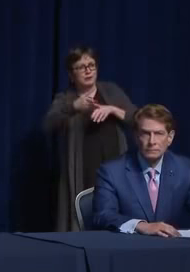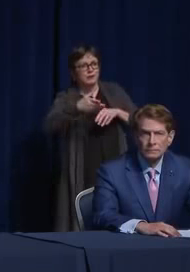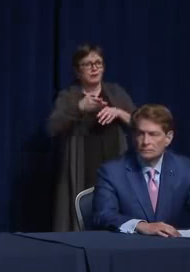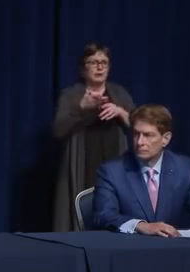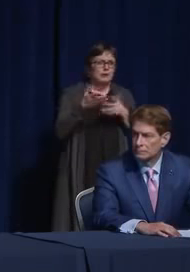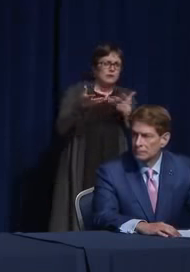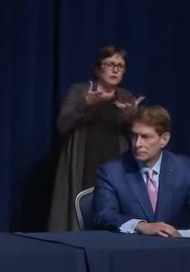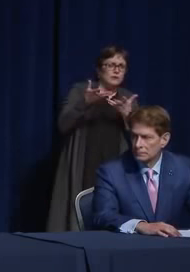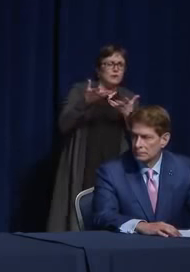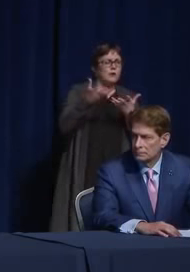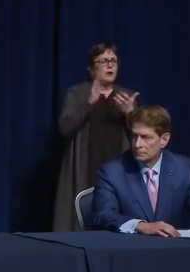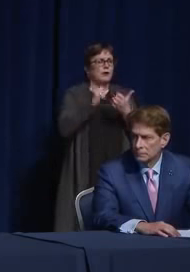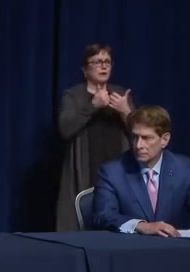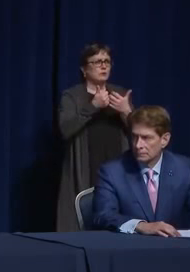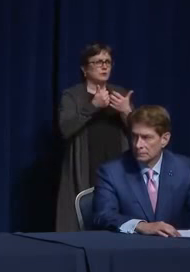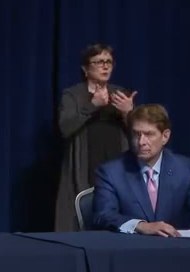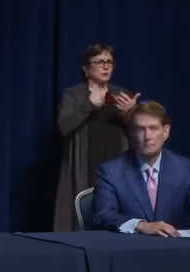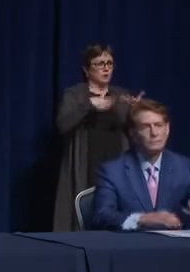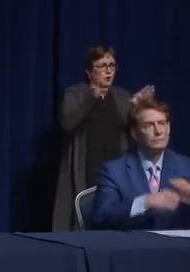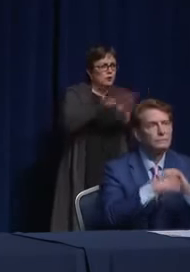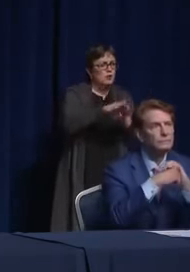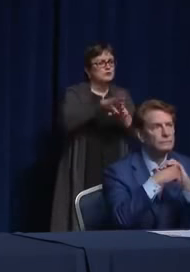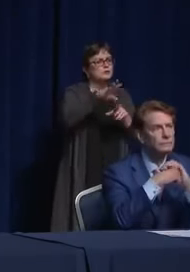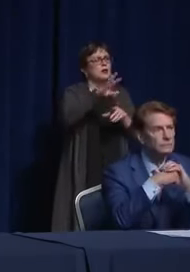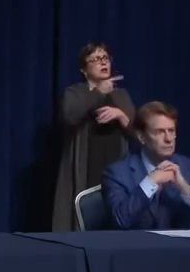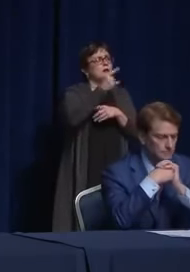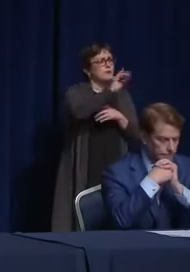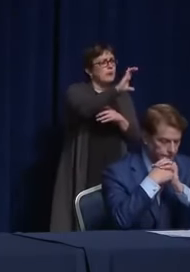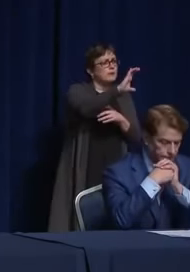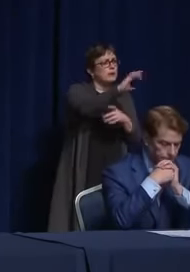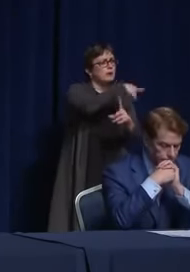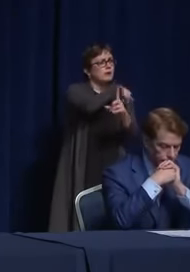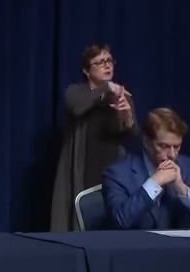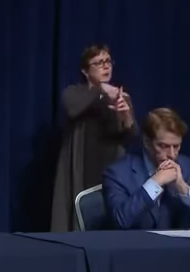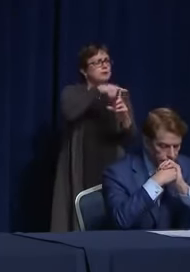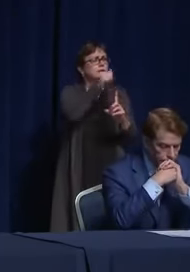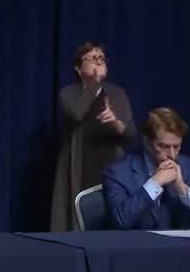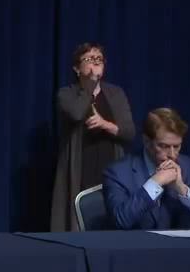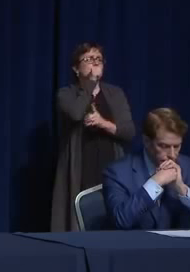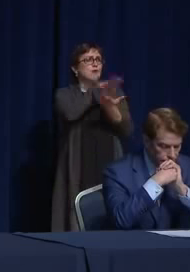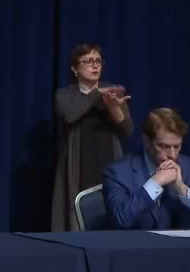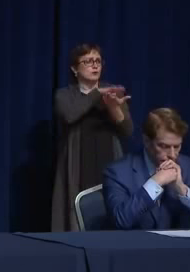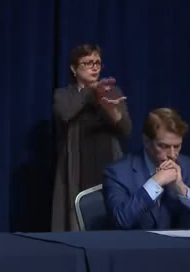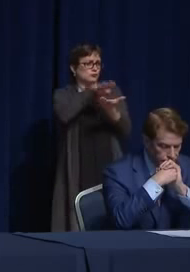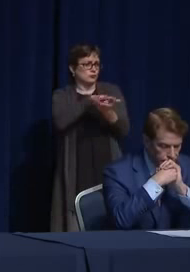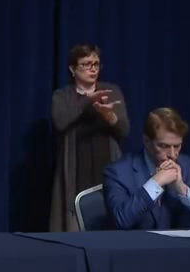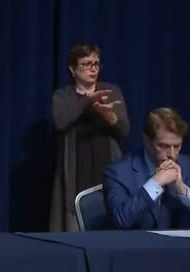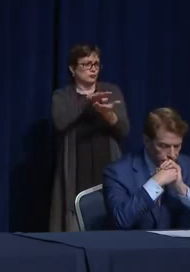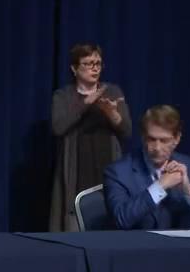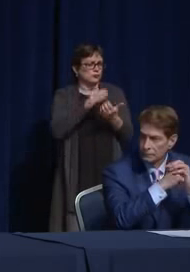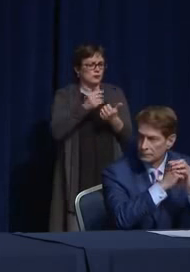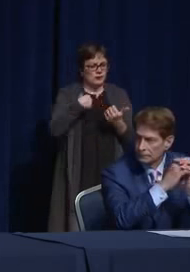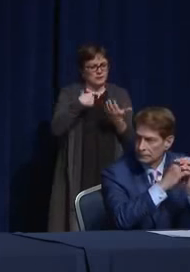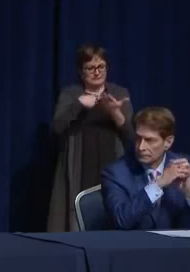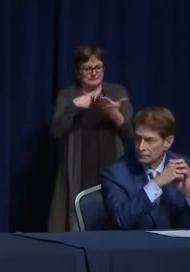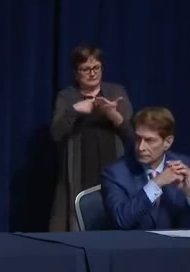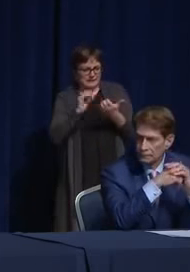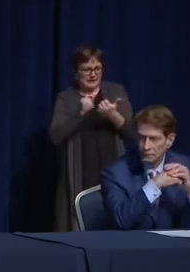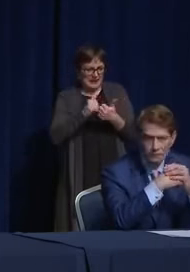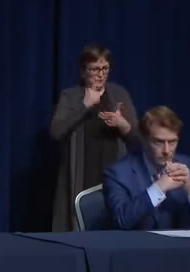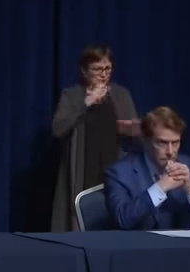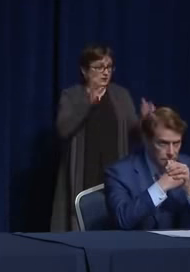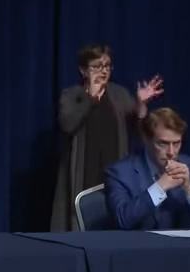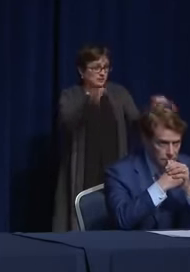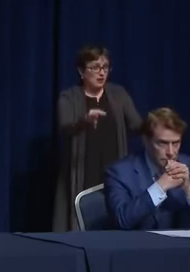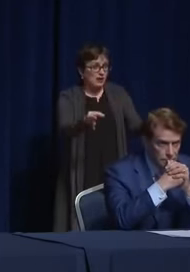of the public and private schools in the state, some of the thought that went into that, some of the things that we're looking at